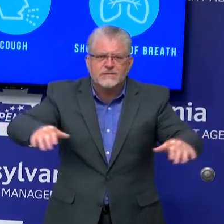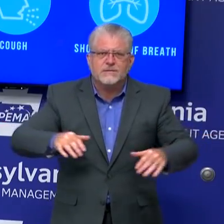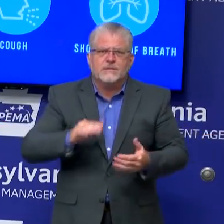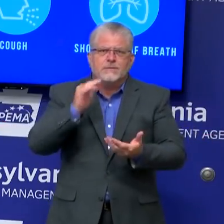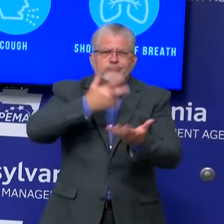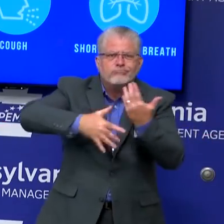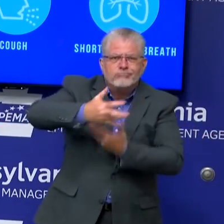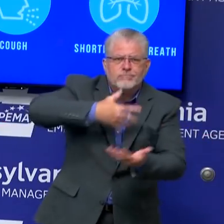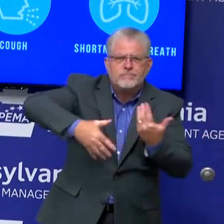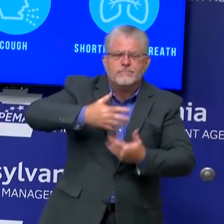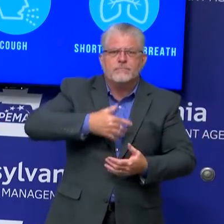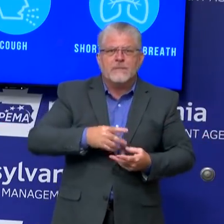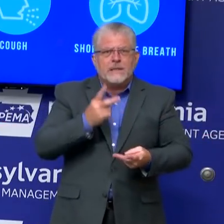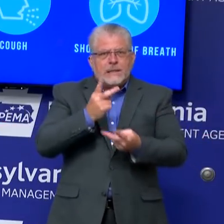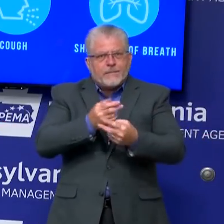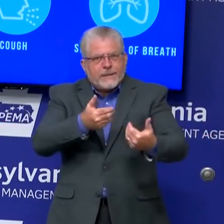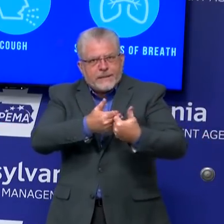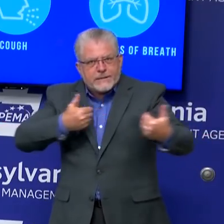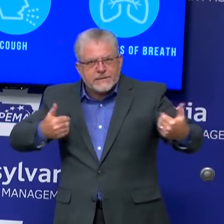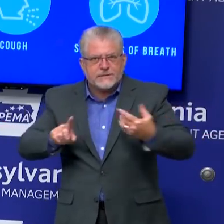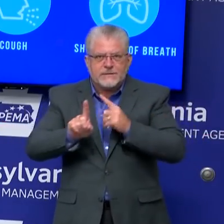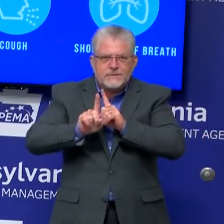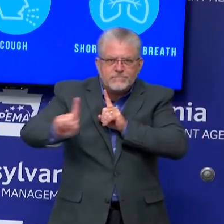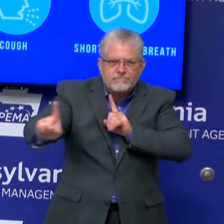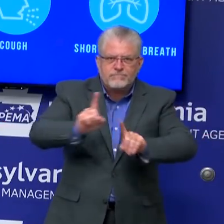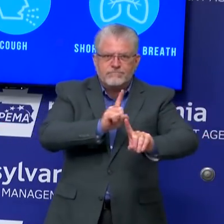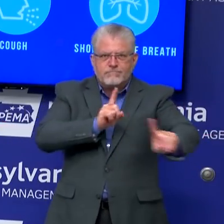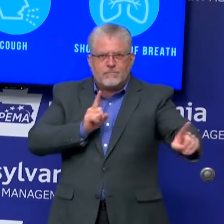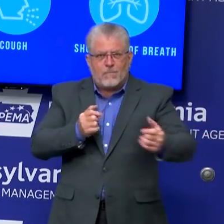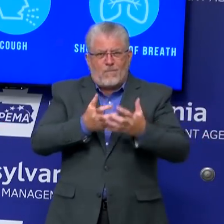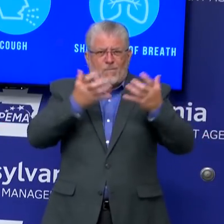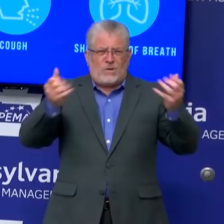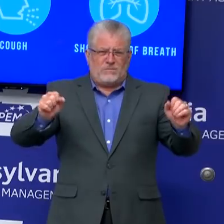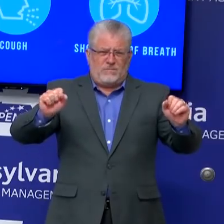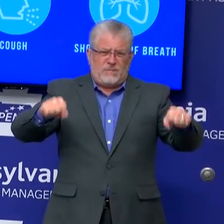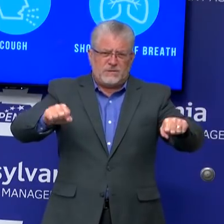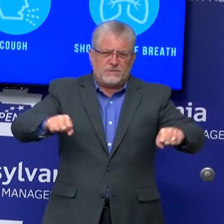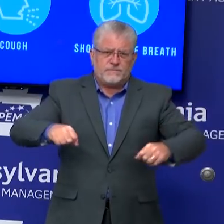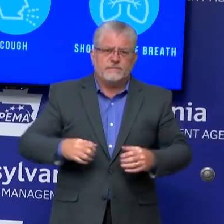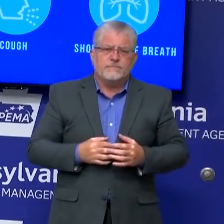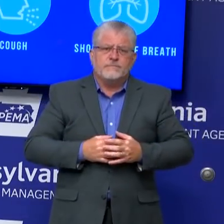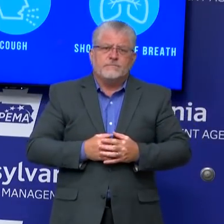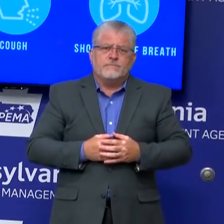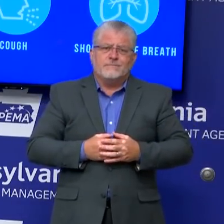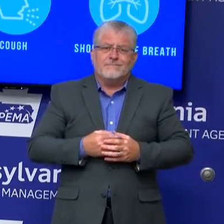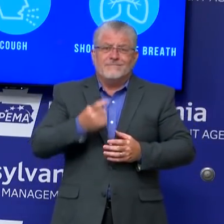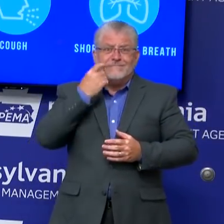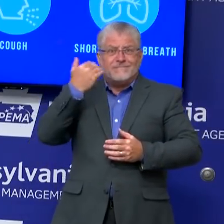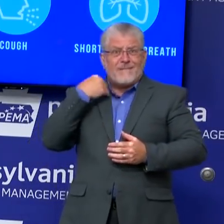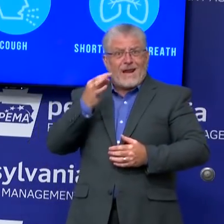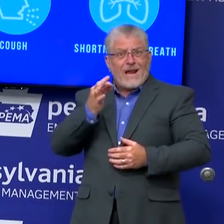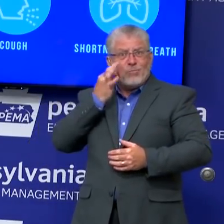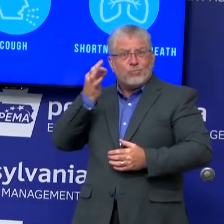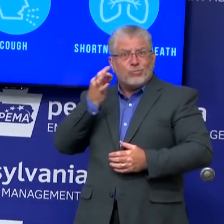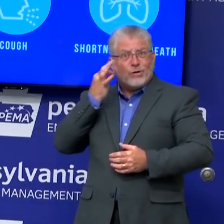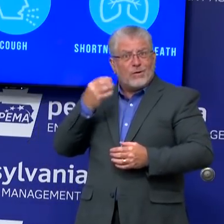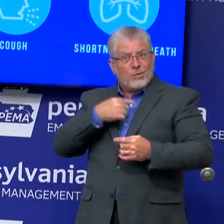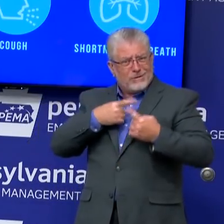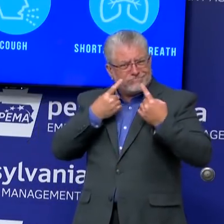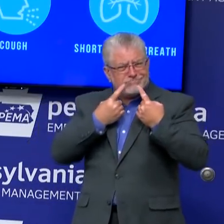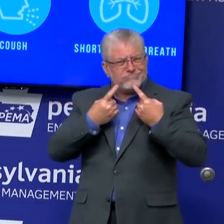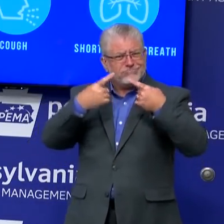possible. We have seen these efforts work during the first wave in the spring. They worked. And they're going to work again if we all do our